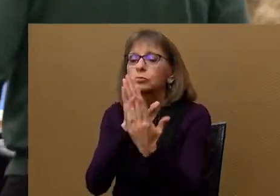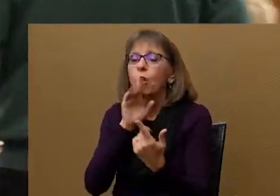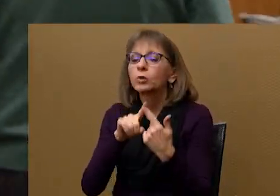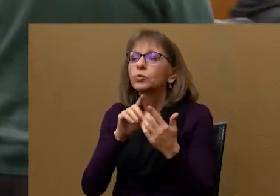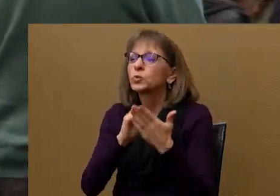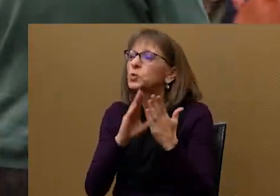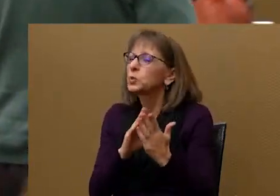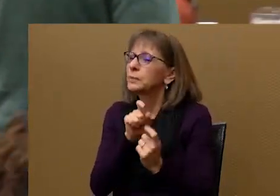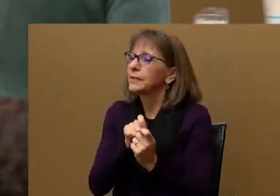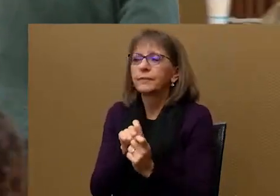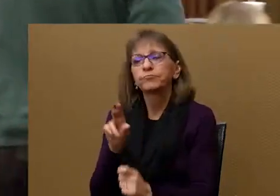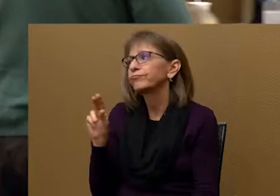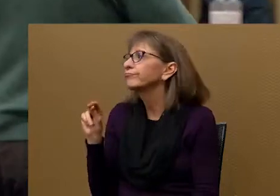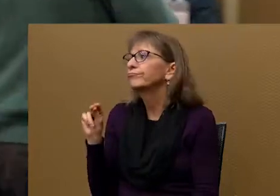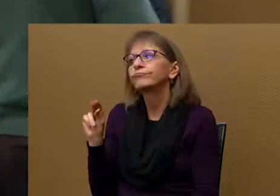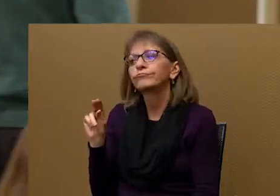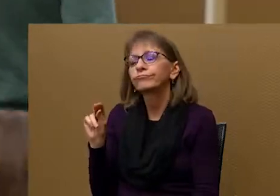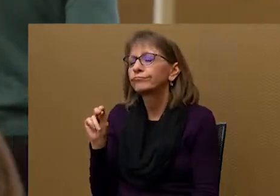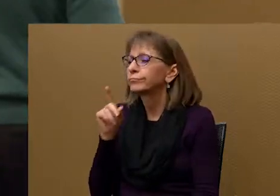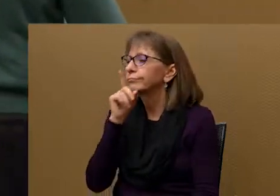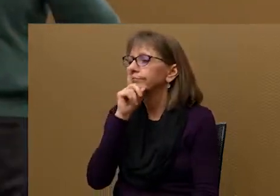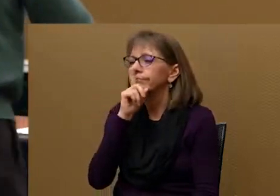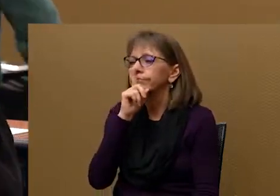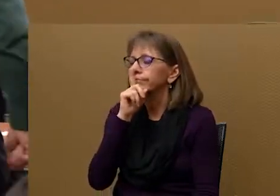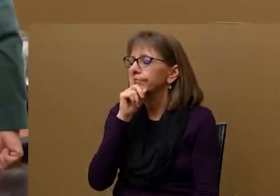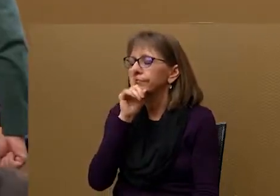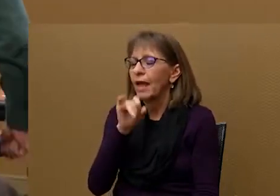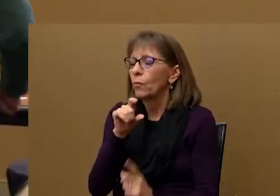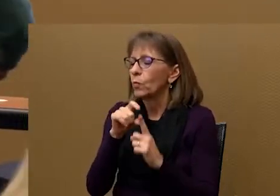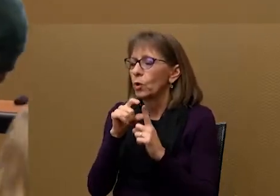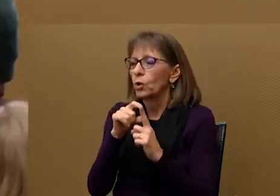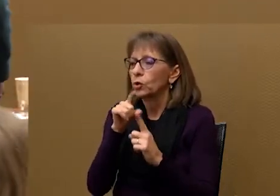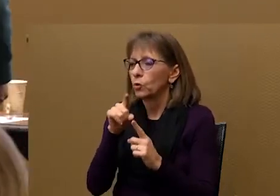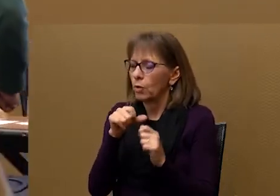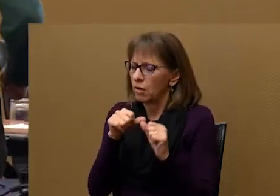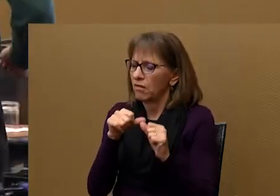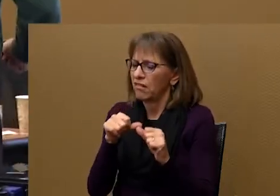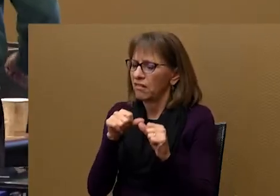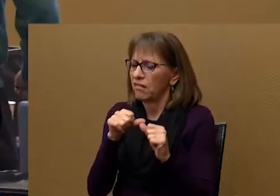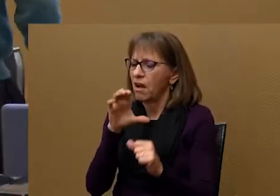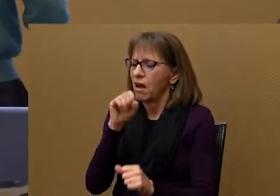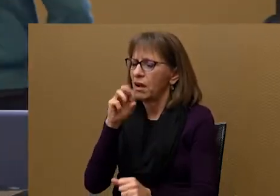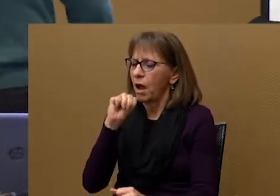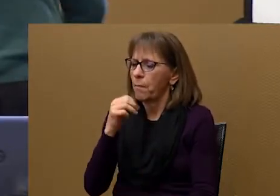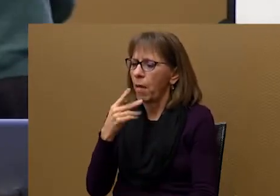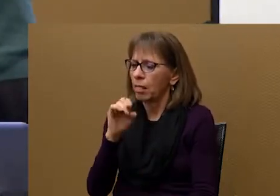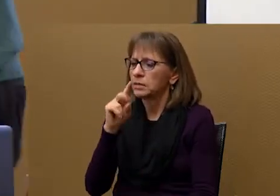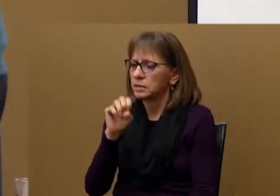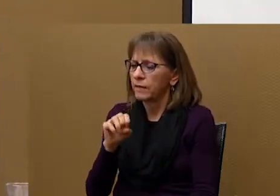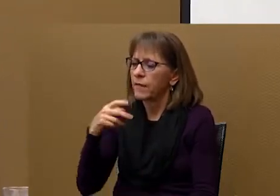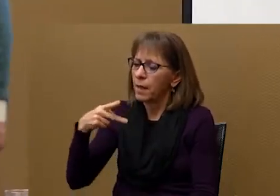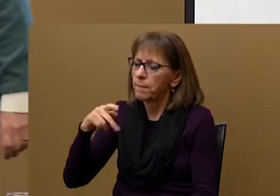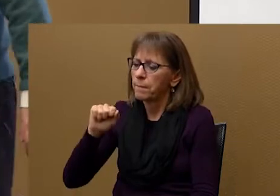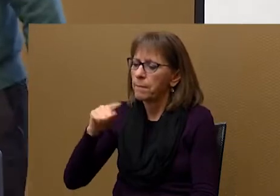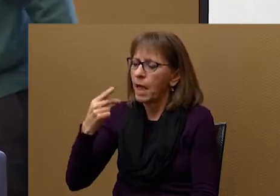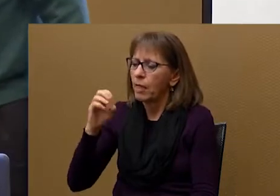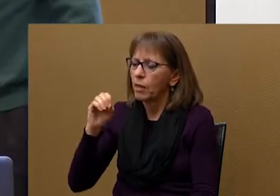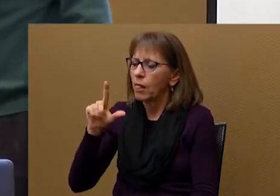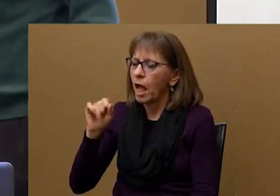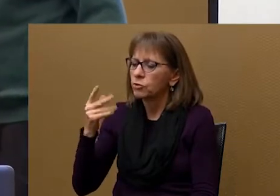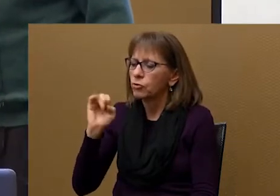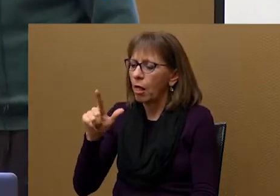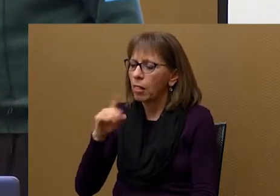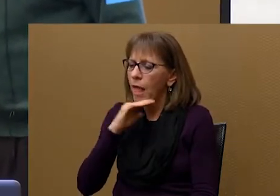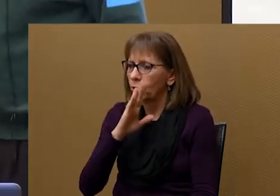When we approach and when we talk to the student specifically, no, it's not mentioned to him that he's a